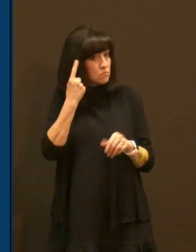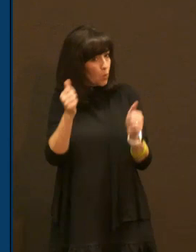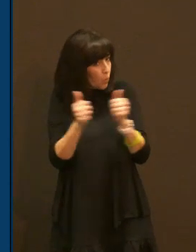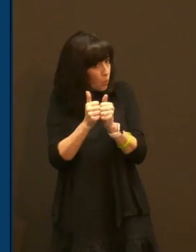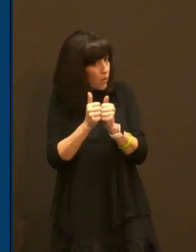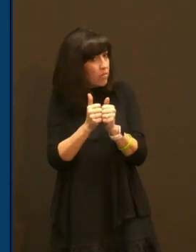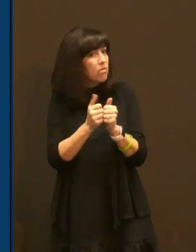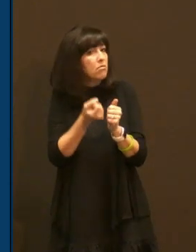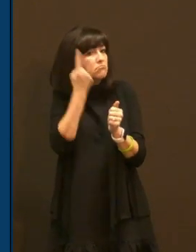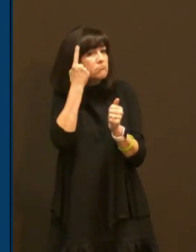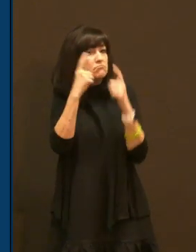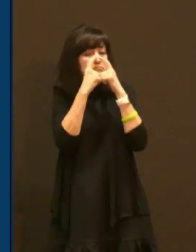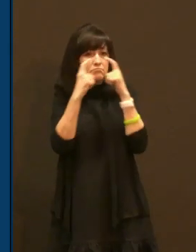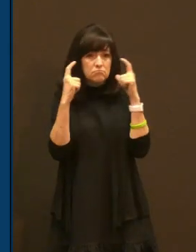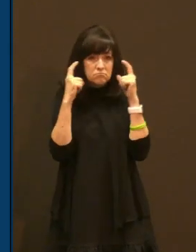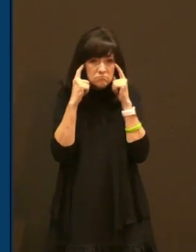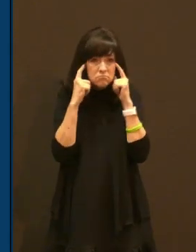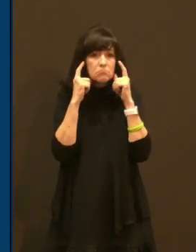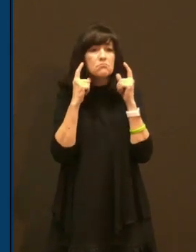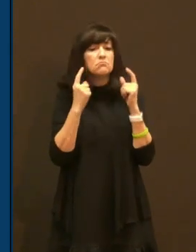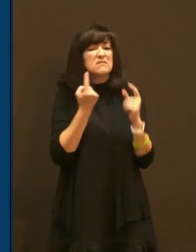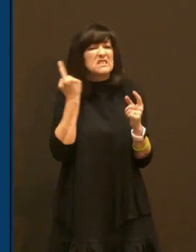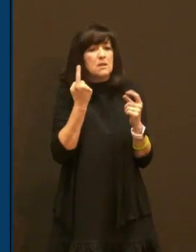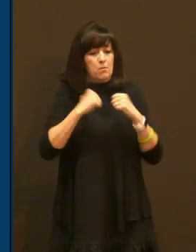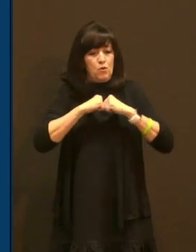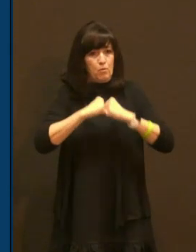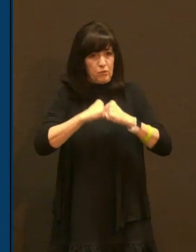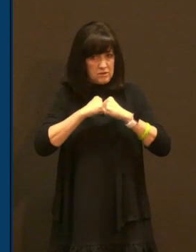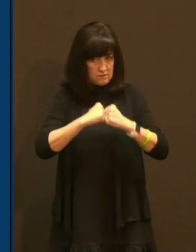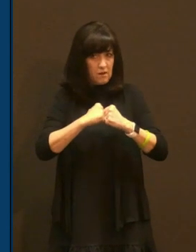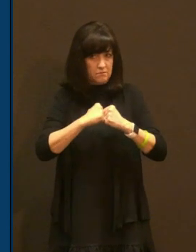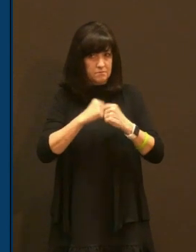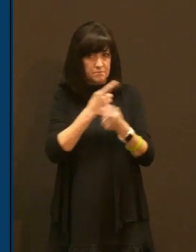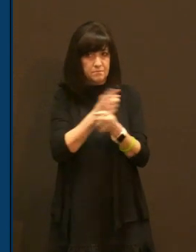distancing, the ones that are most important.